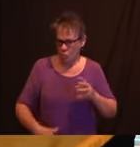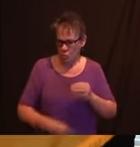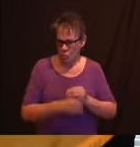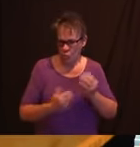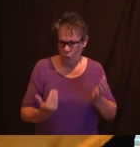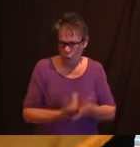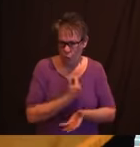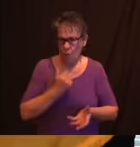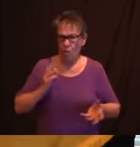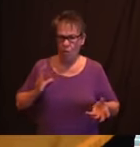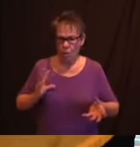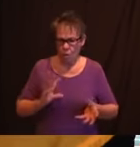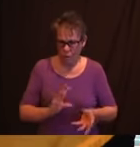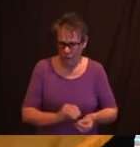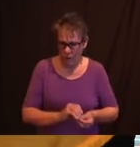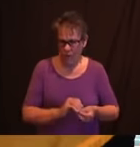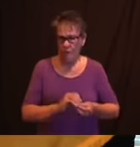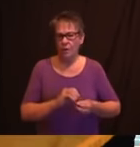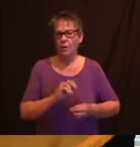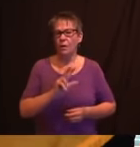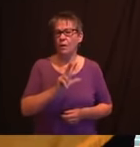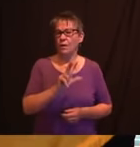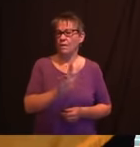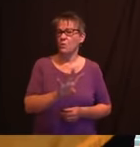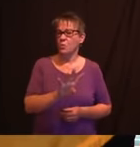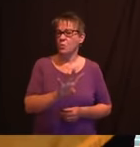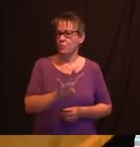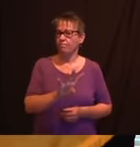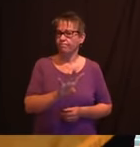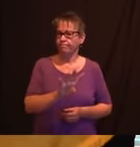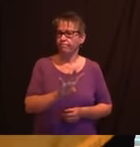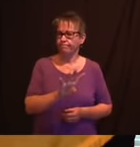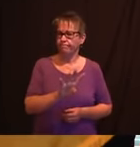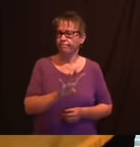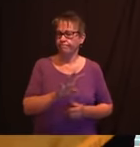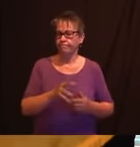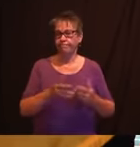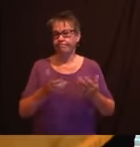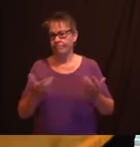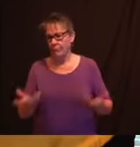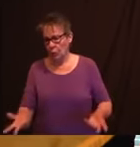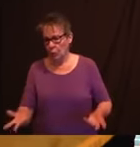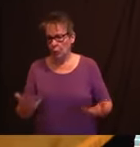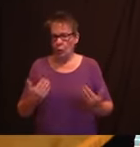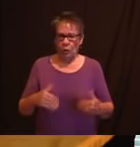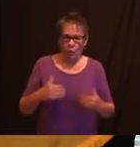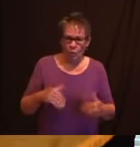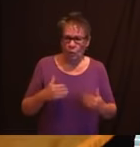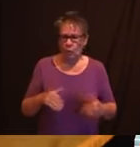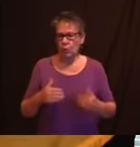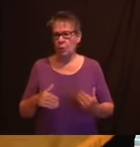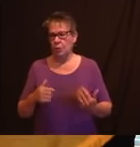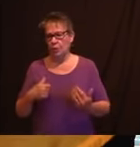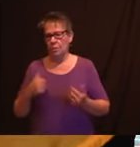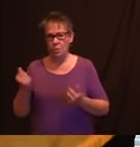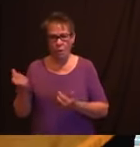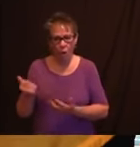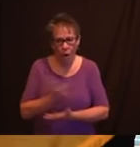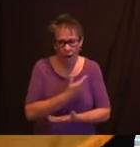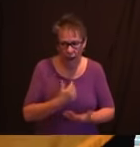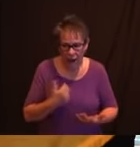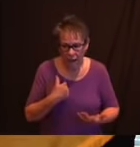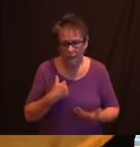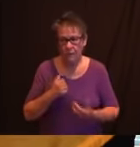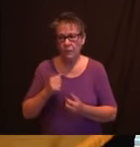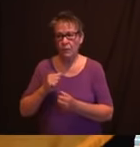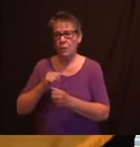COVID-19 infection or had antibody tests that were positive, indicating exposure to the virus. In New